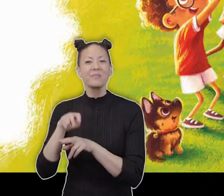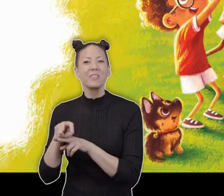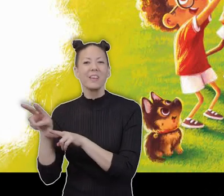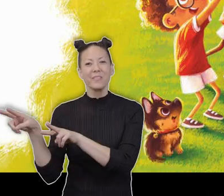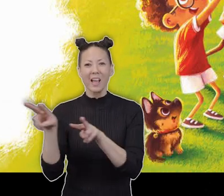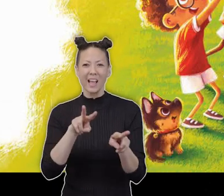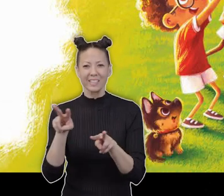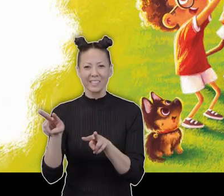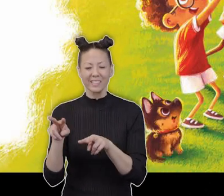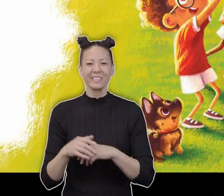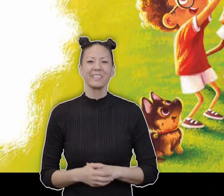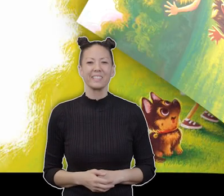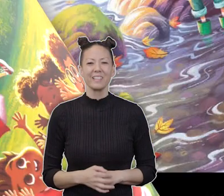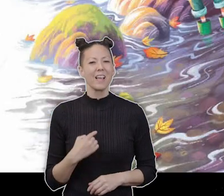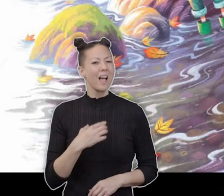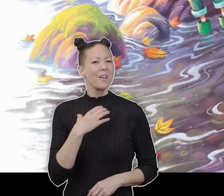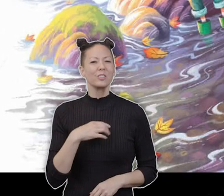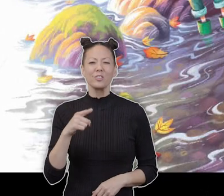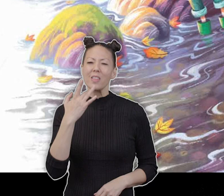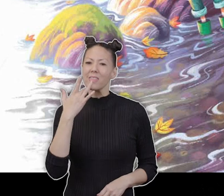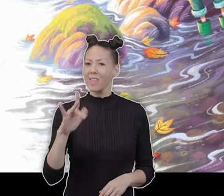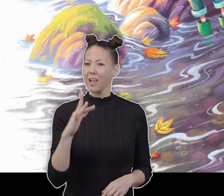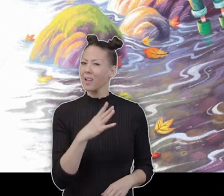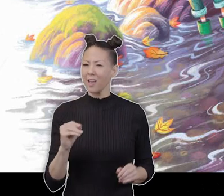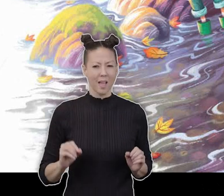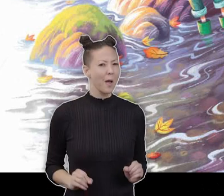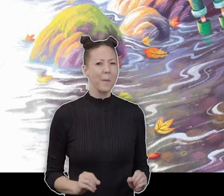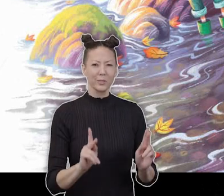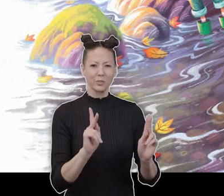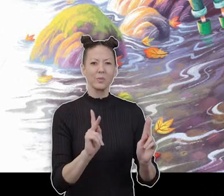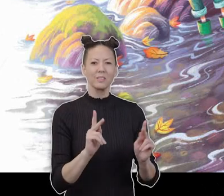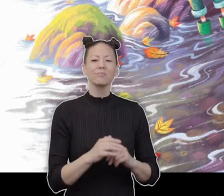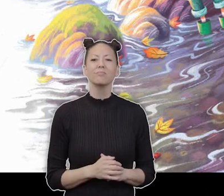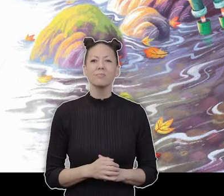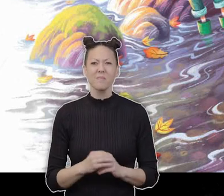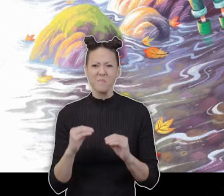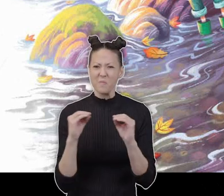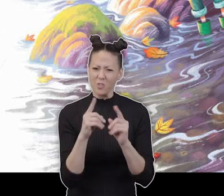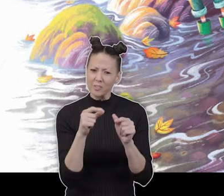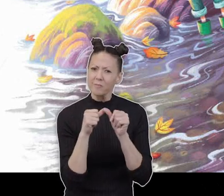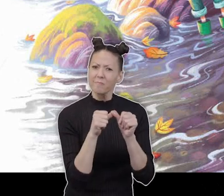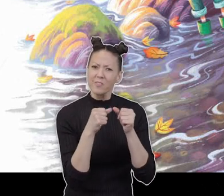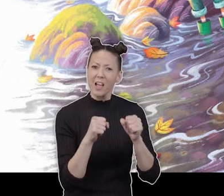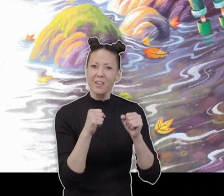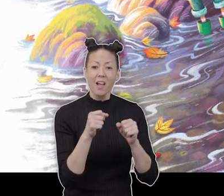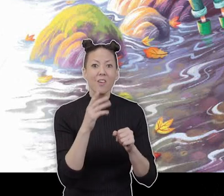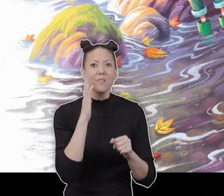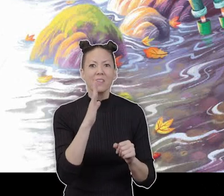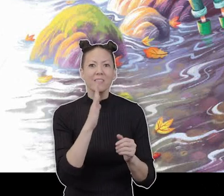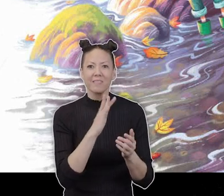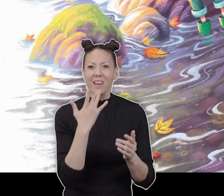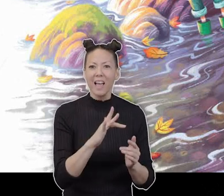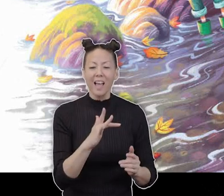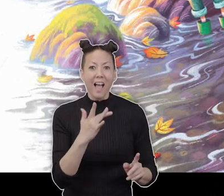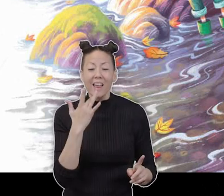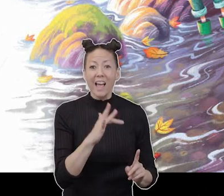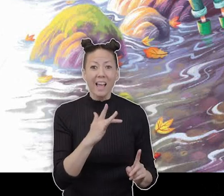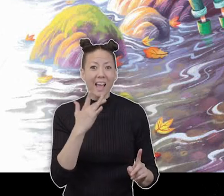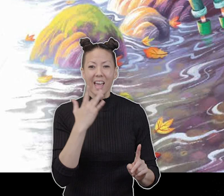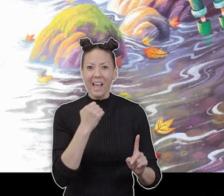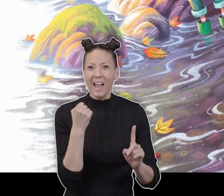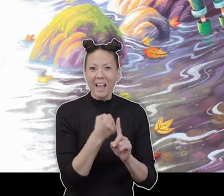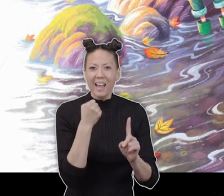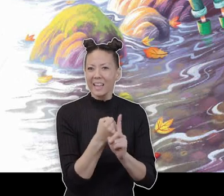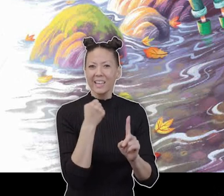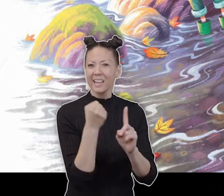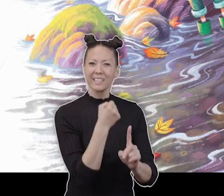watches the fun. I wish you luck and opportunity, for the more you try, the luckier you